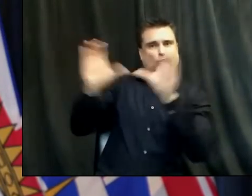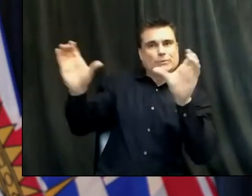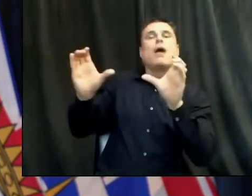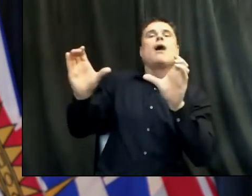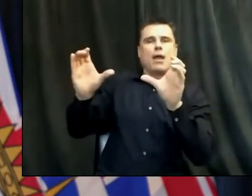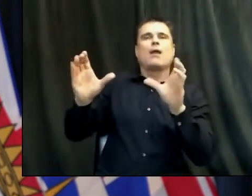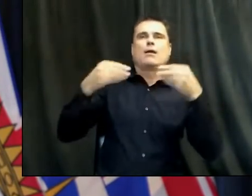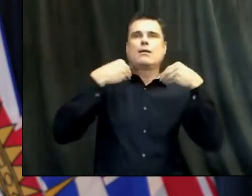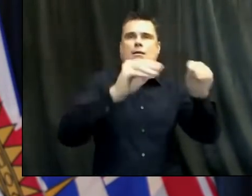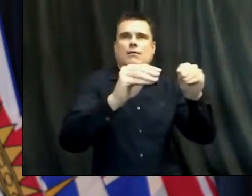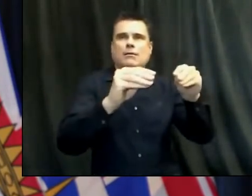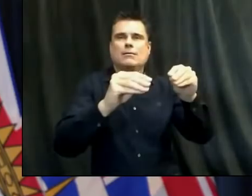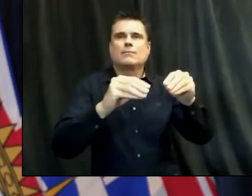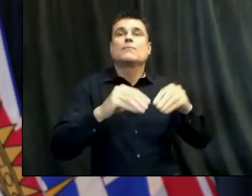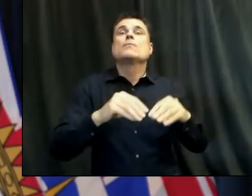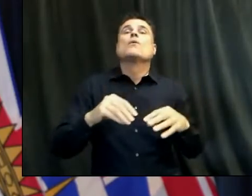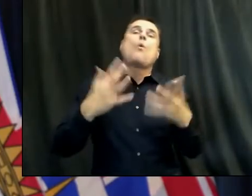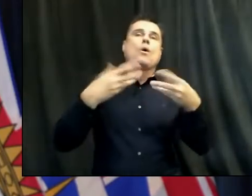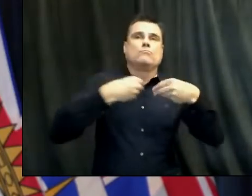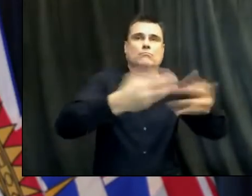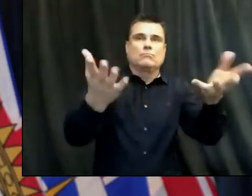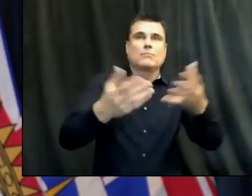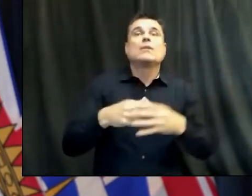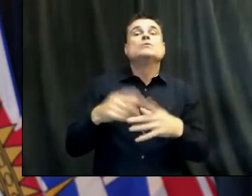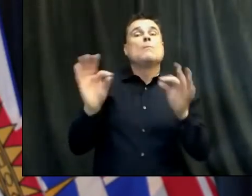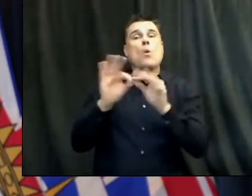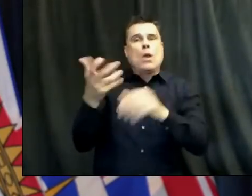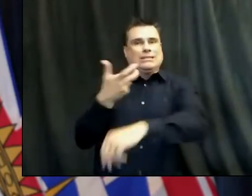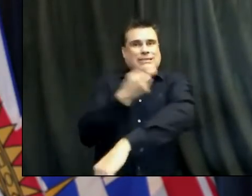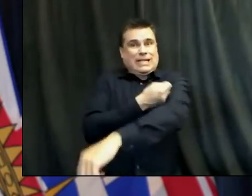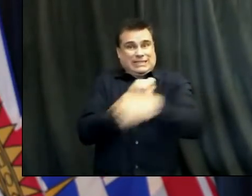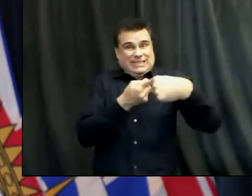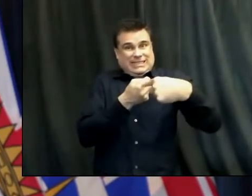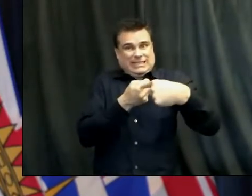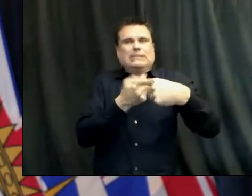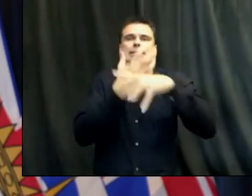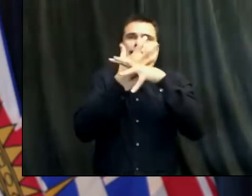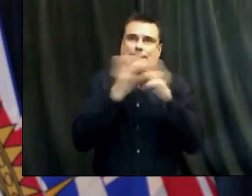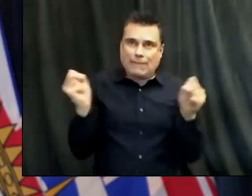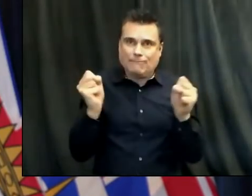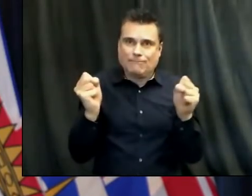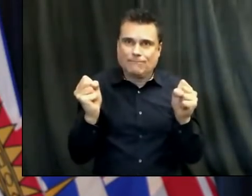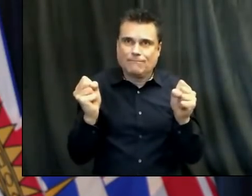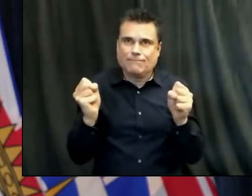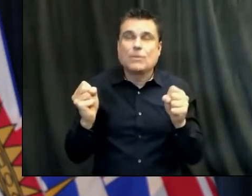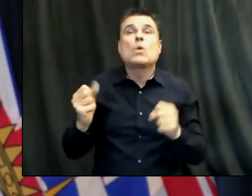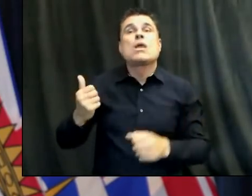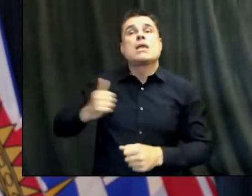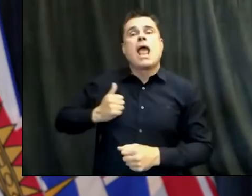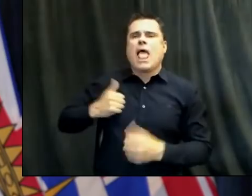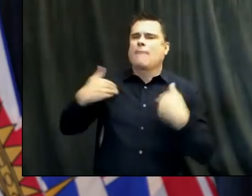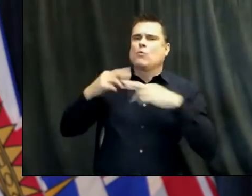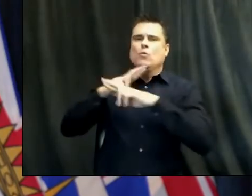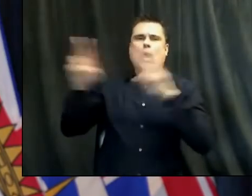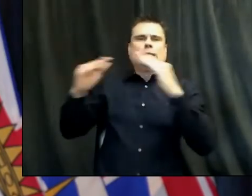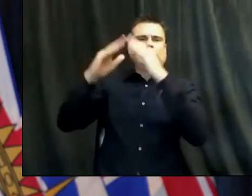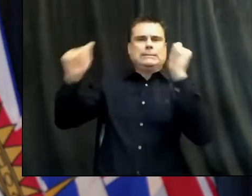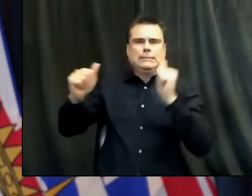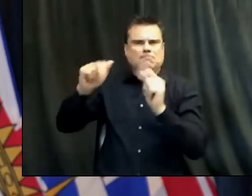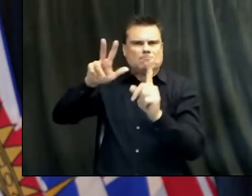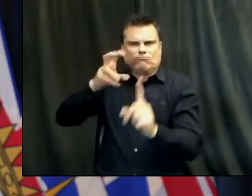be, but we have to remember that we also license our own products in Canada, and Health Canada has been working